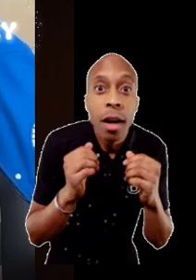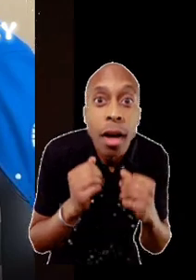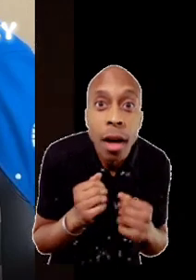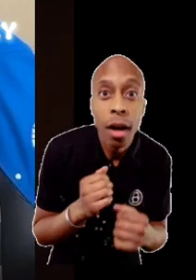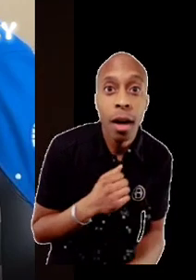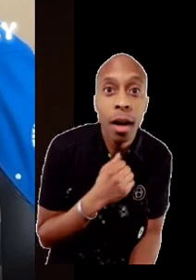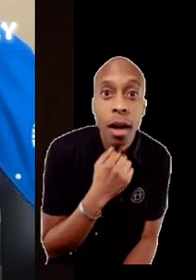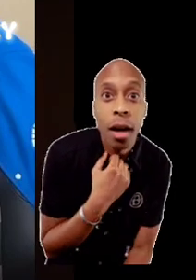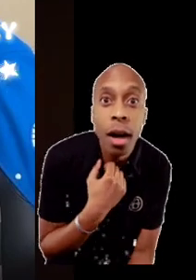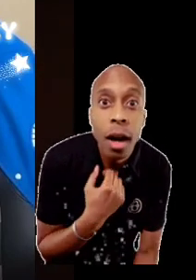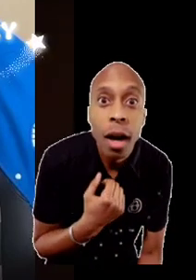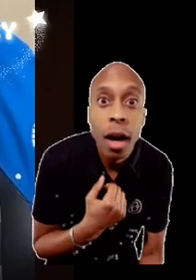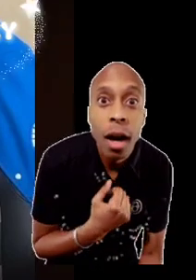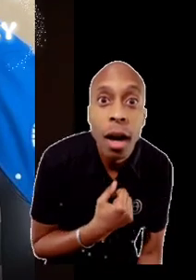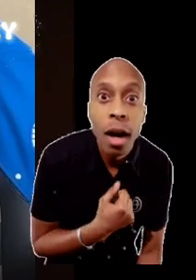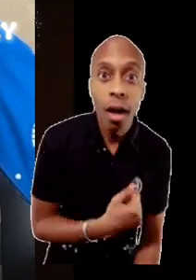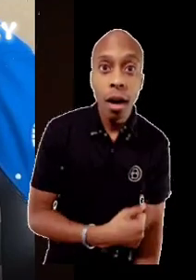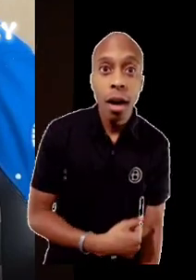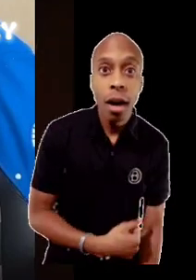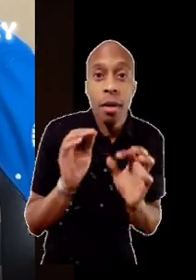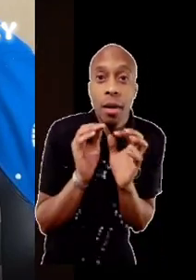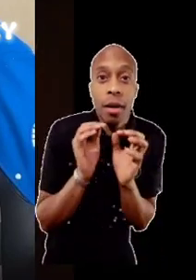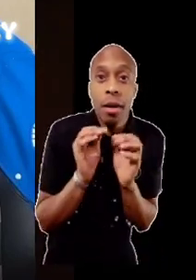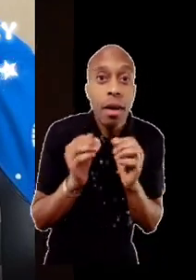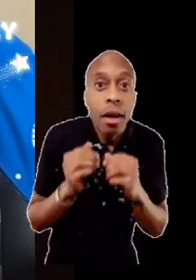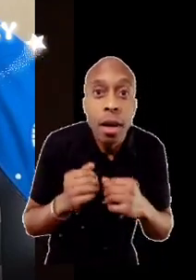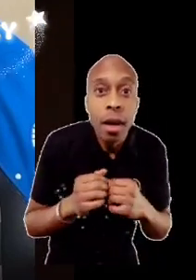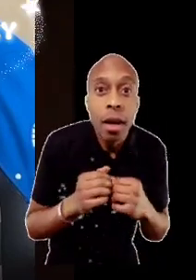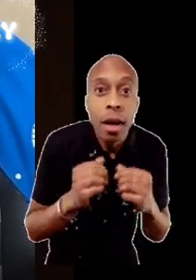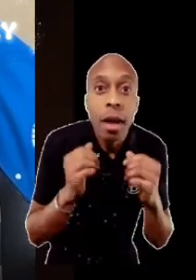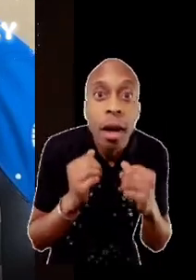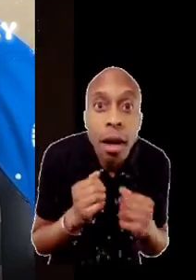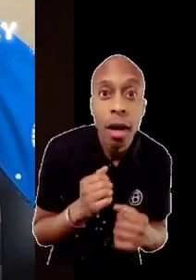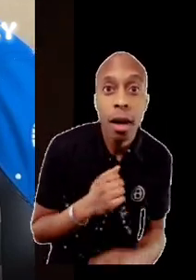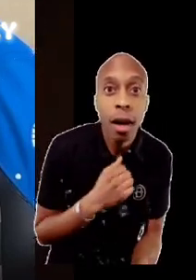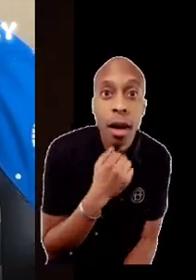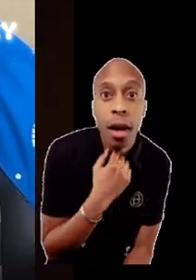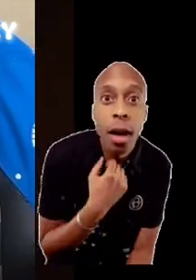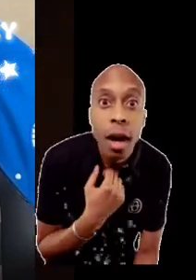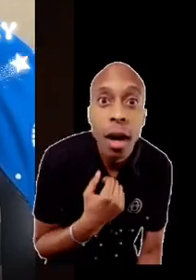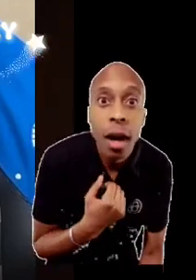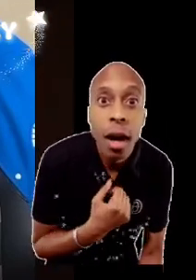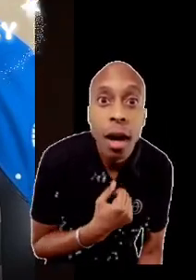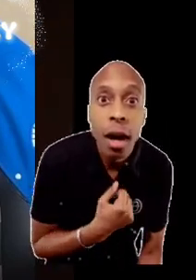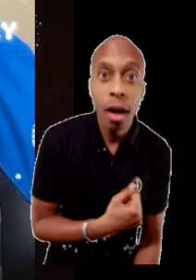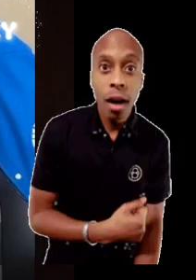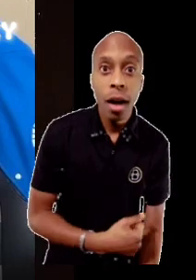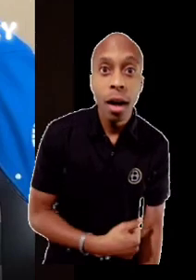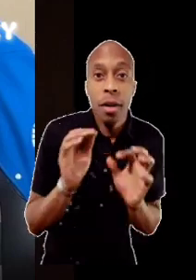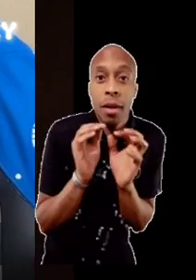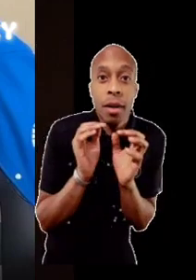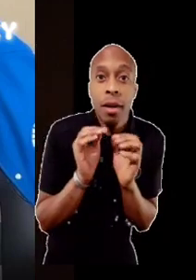for one woman and the quiet, the same way people look for one, not me. Me just the messenger.